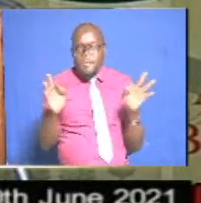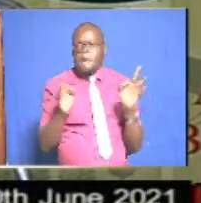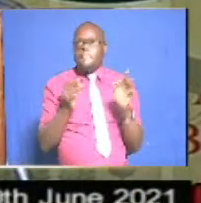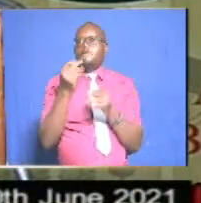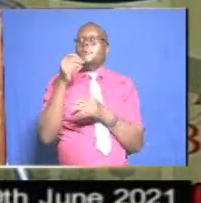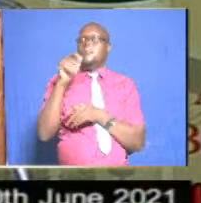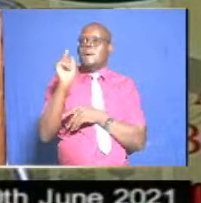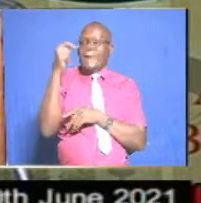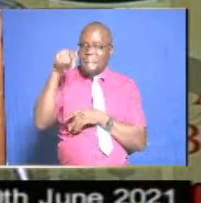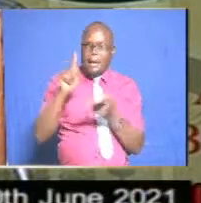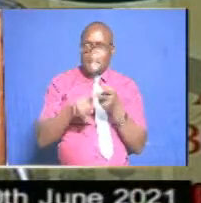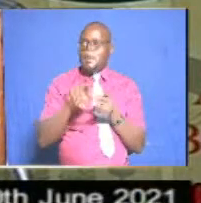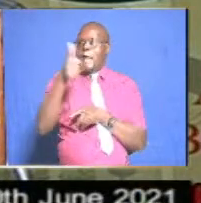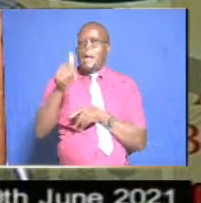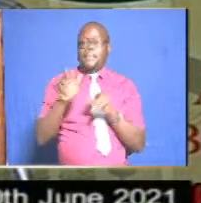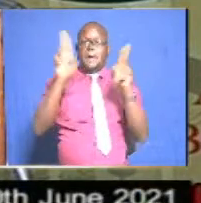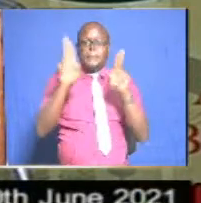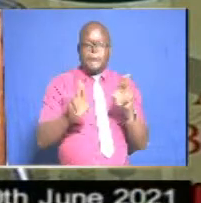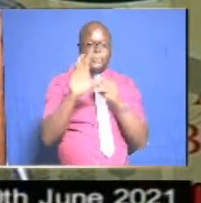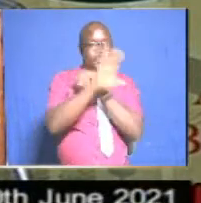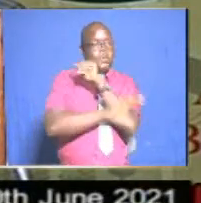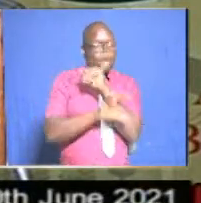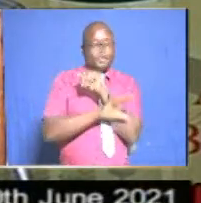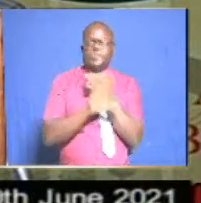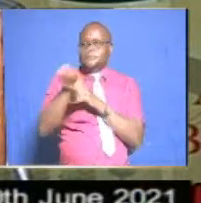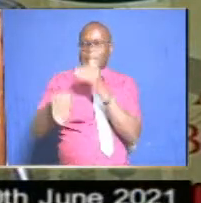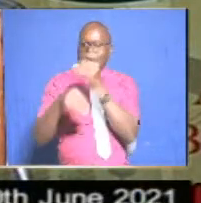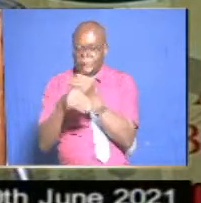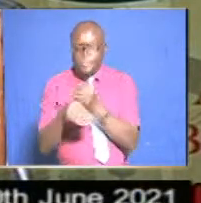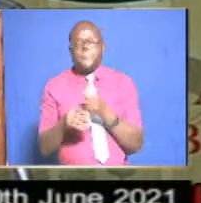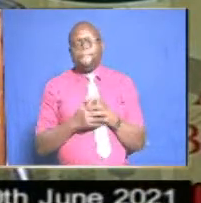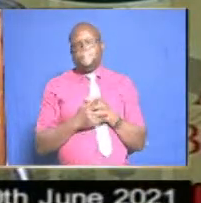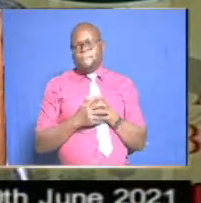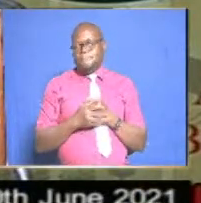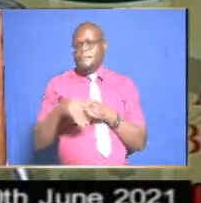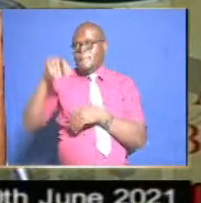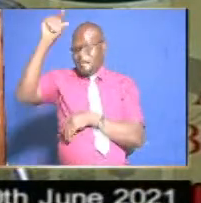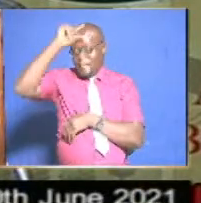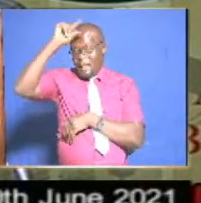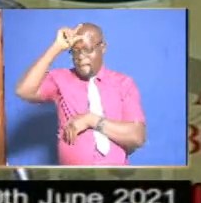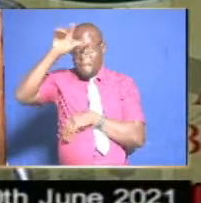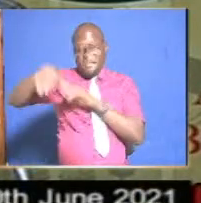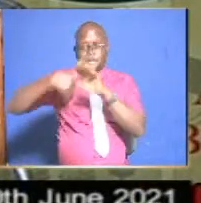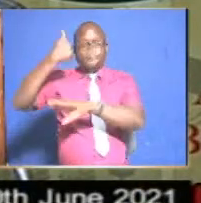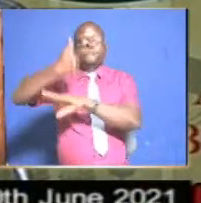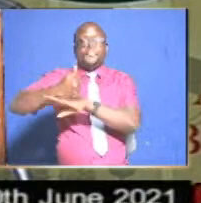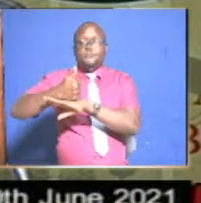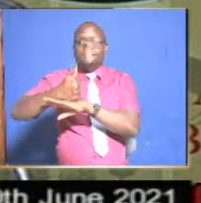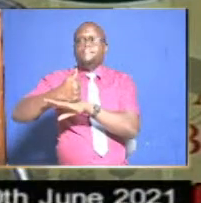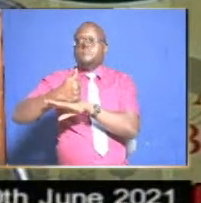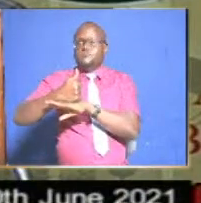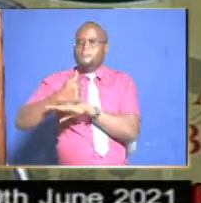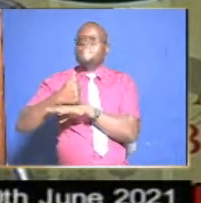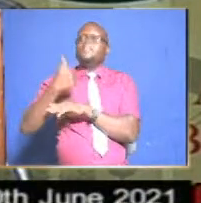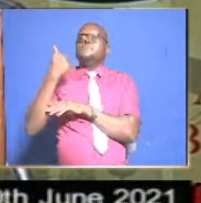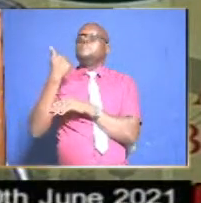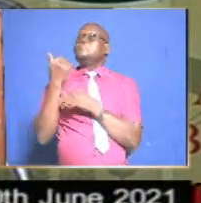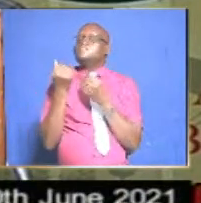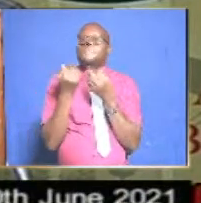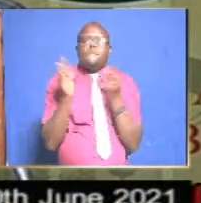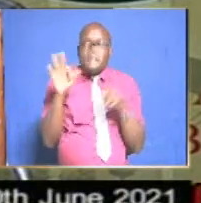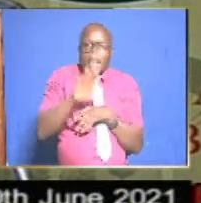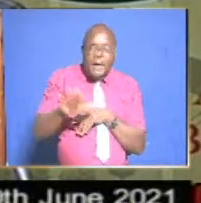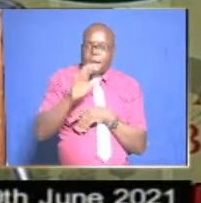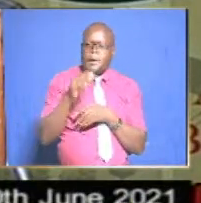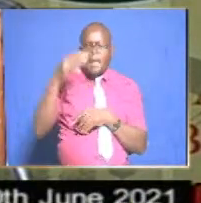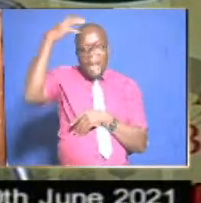and transshipment purposes. In addition, the government is establishing a disease-free zone in Lamu to support